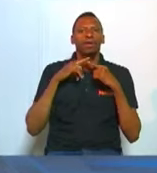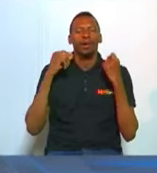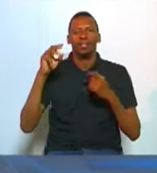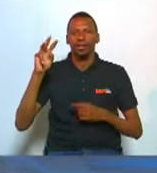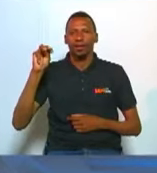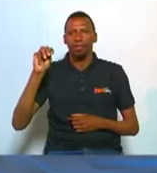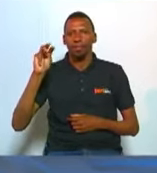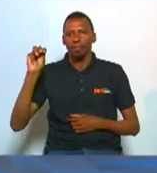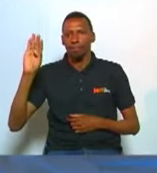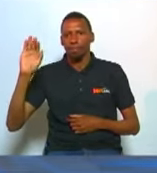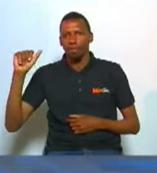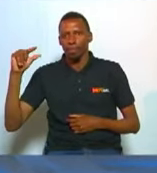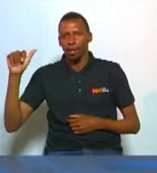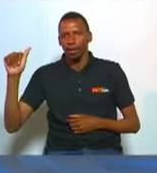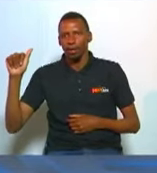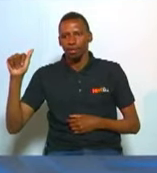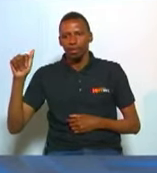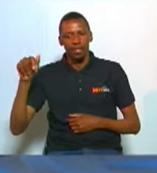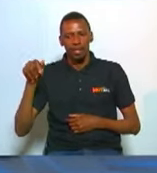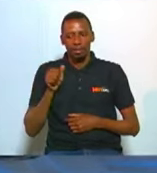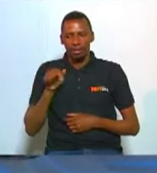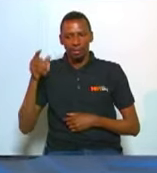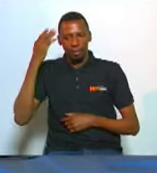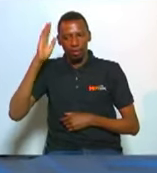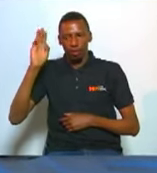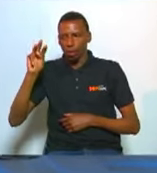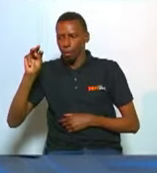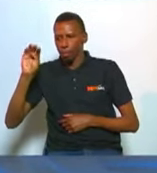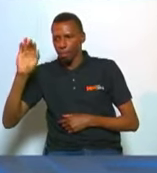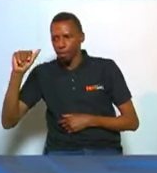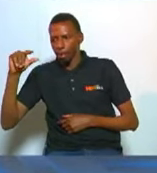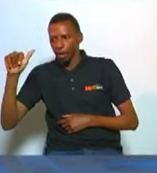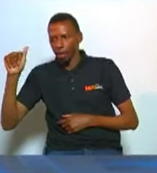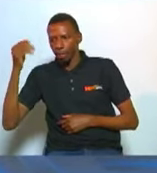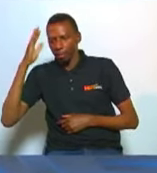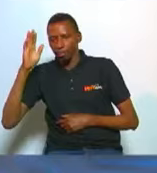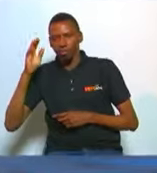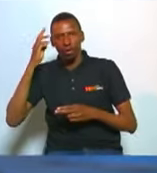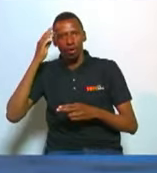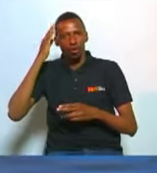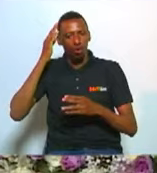by the way, she don't know Mbaga, she know David. Mbaga is a Bantu name.